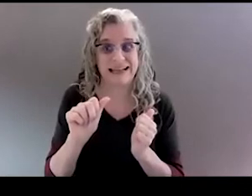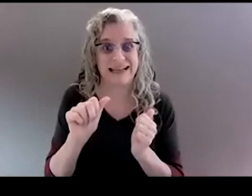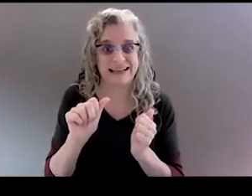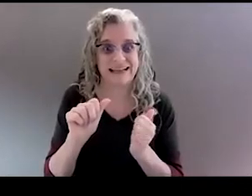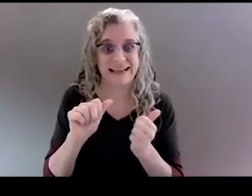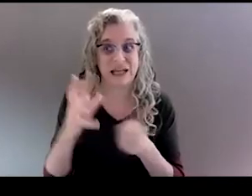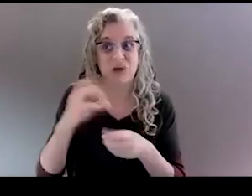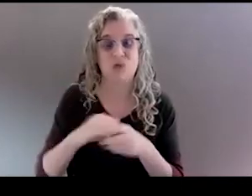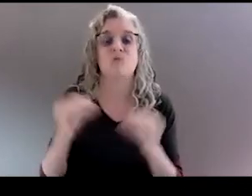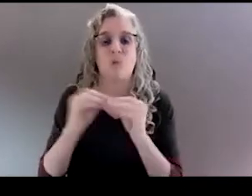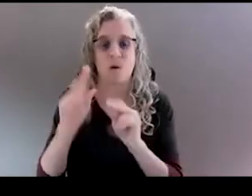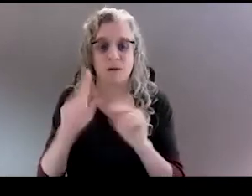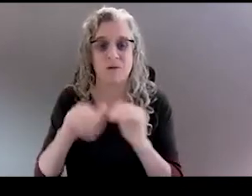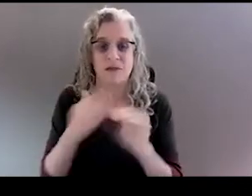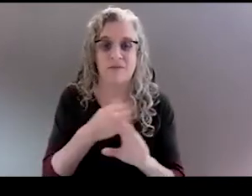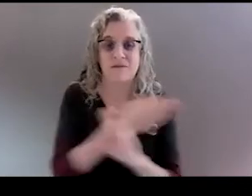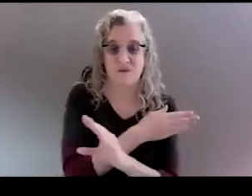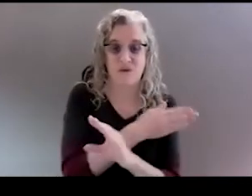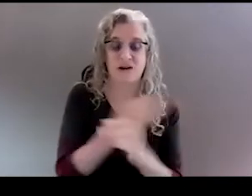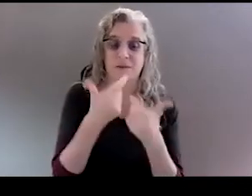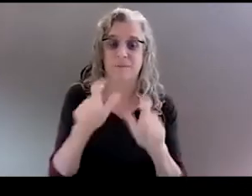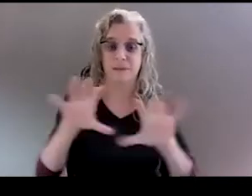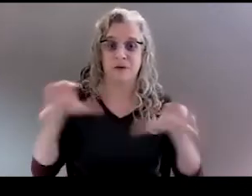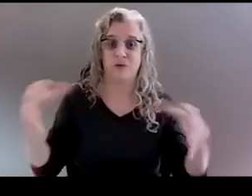really tangible solutions instead of just talking about them.